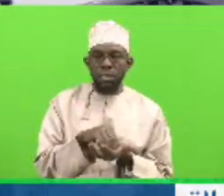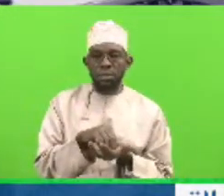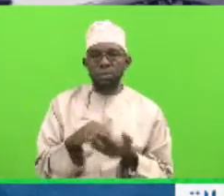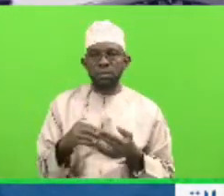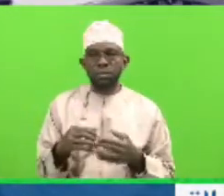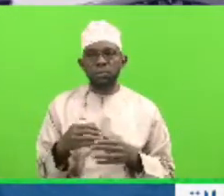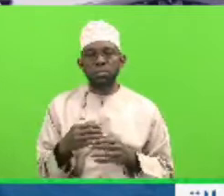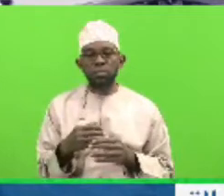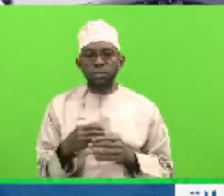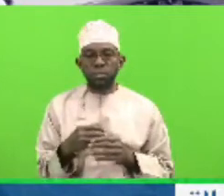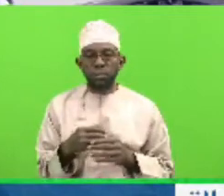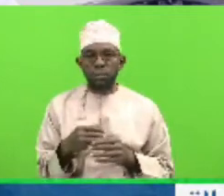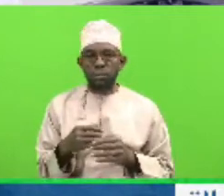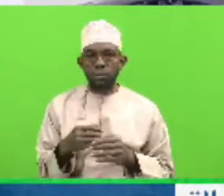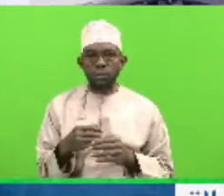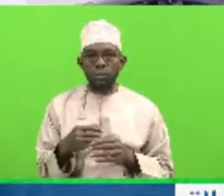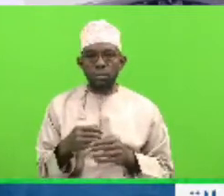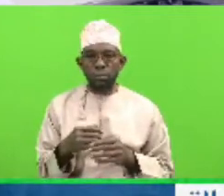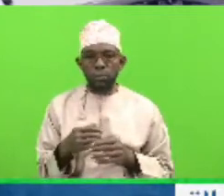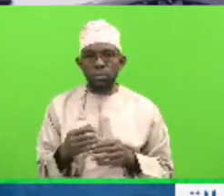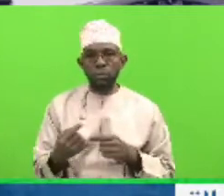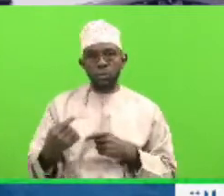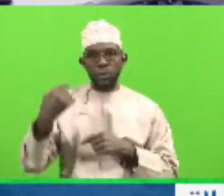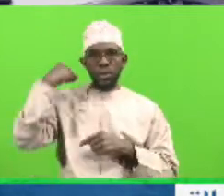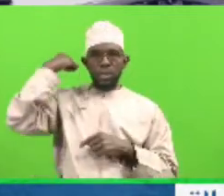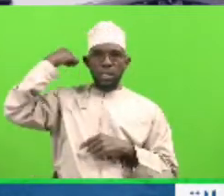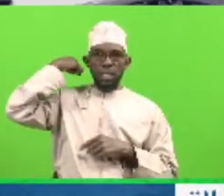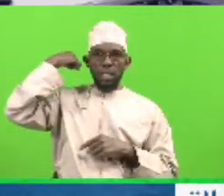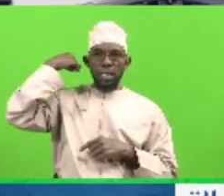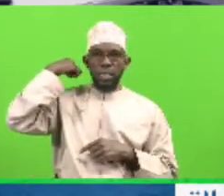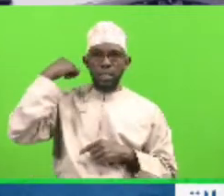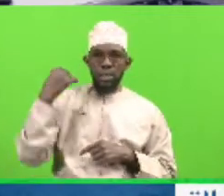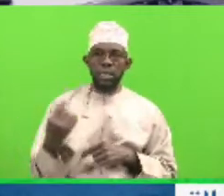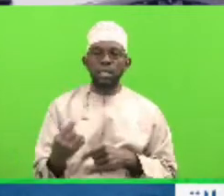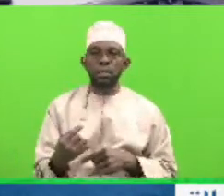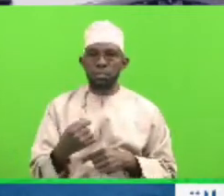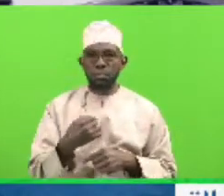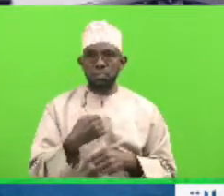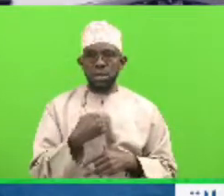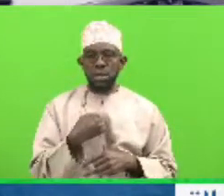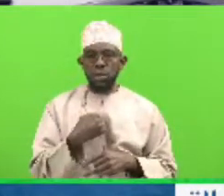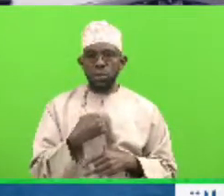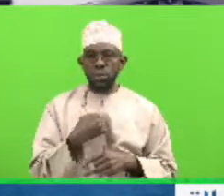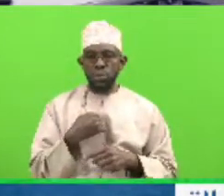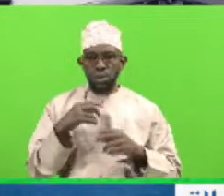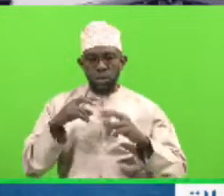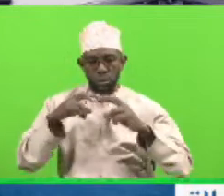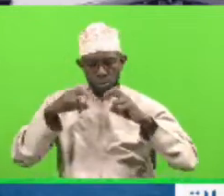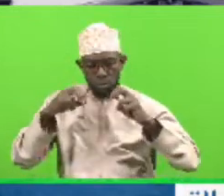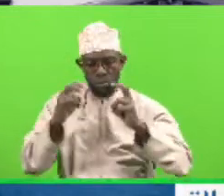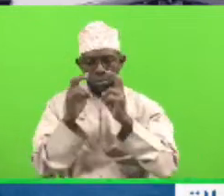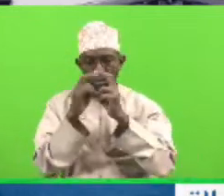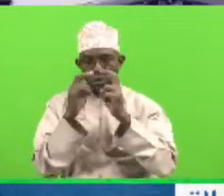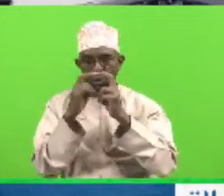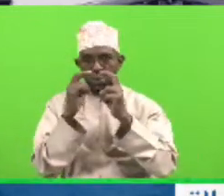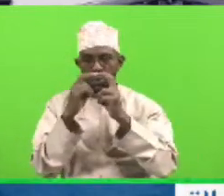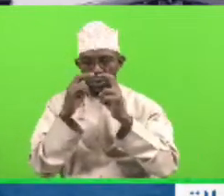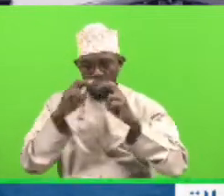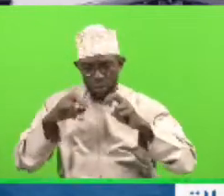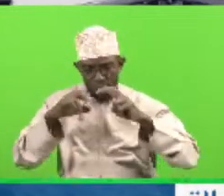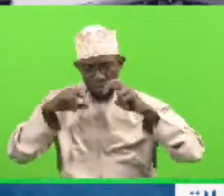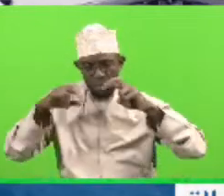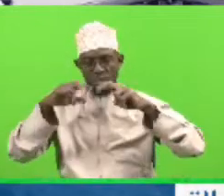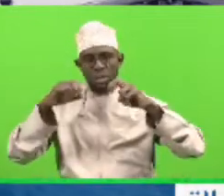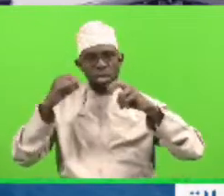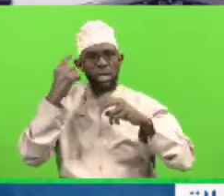expansion. And yesterday, when I was Googling, just to understand